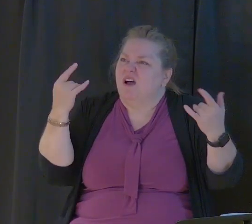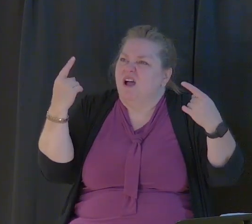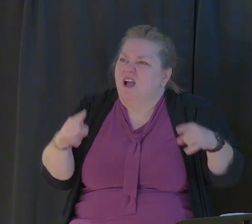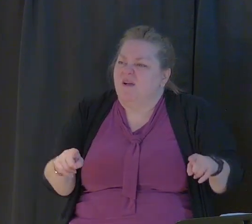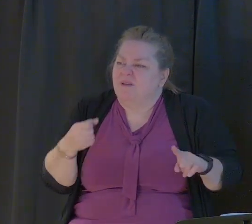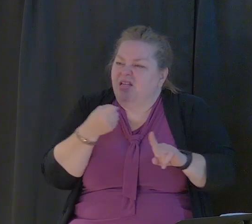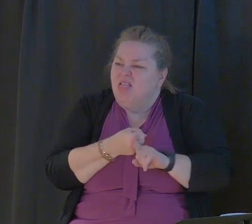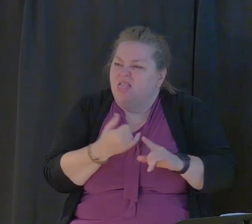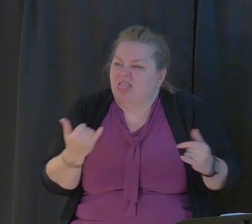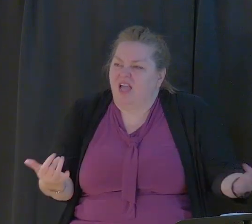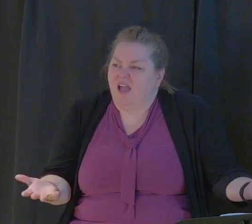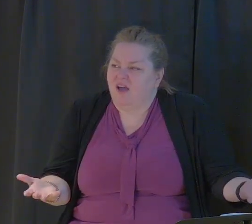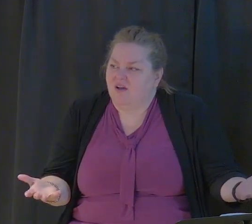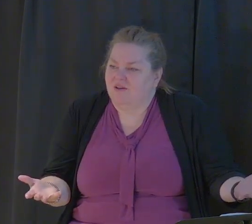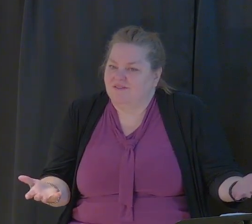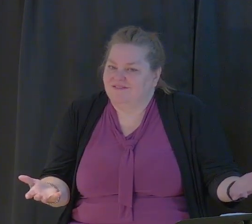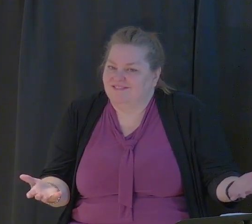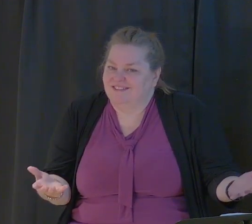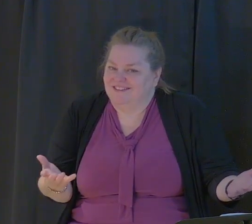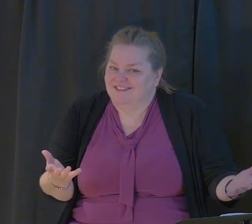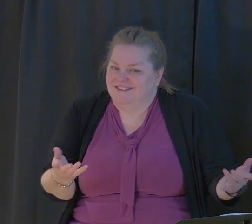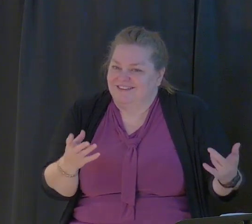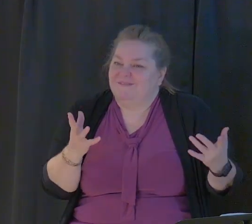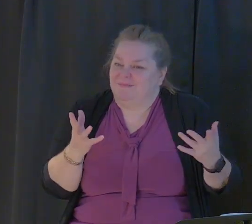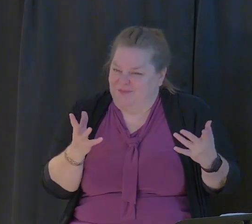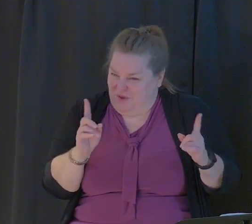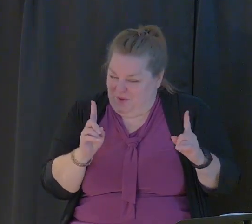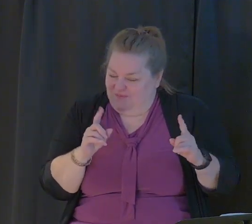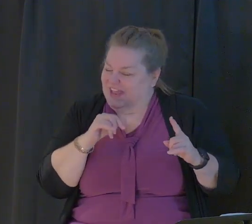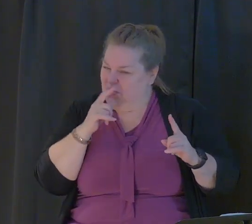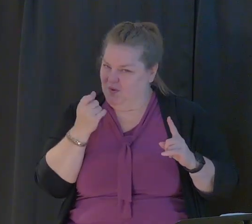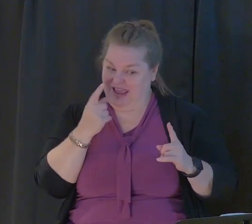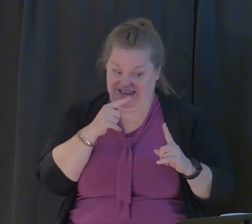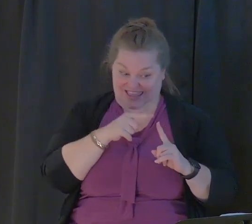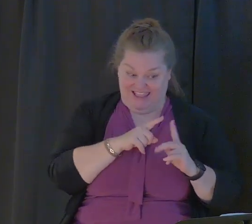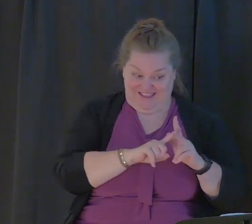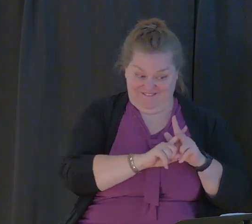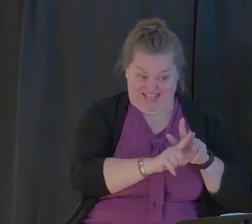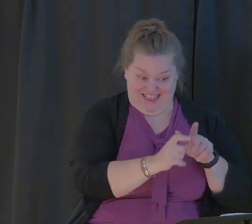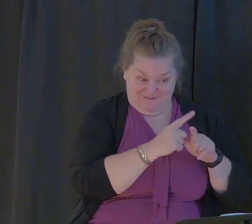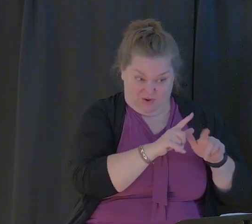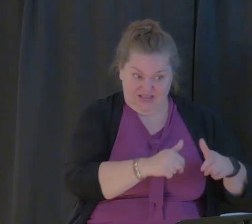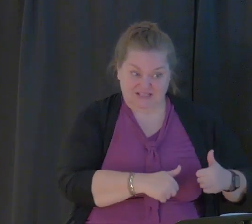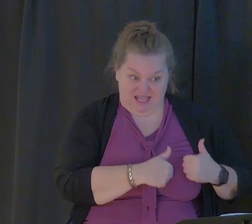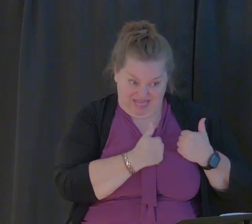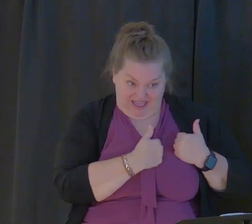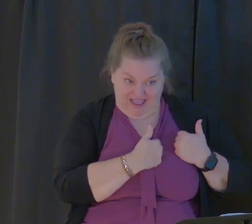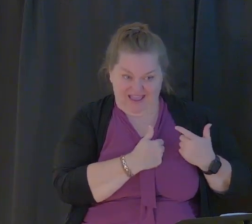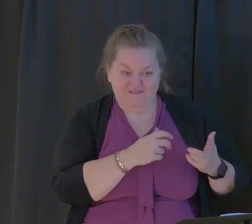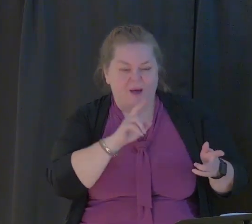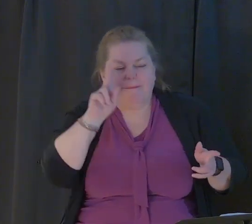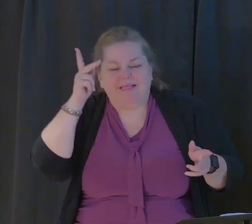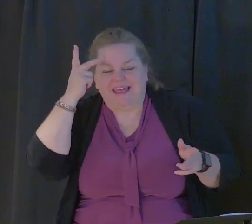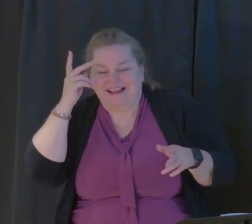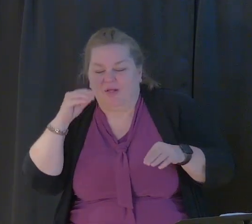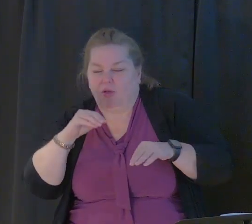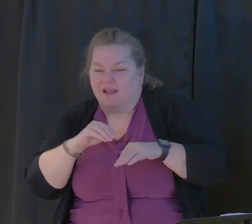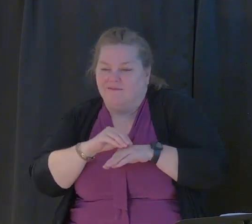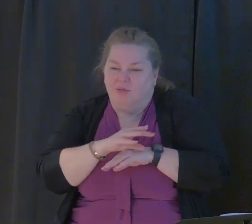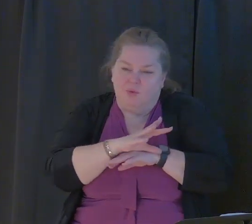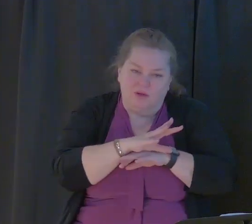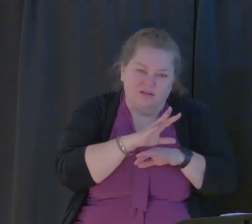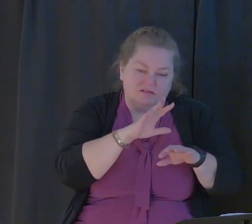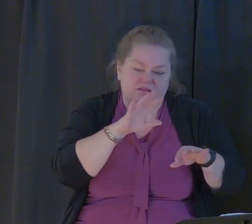I don't get it. He's fleeing for his life, political influence of Ahab and Jezebel.